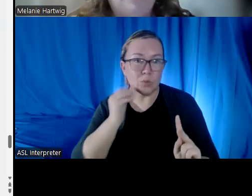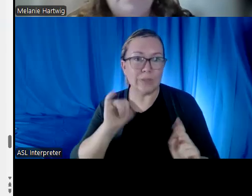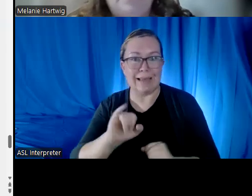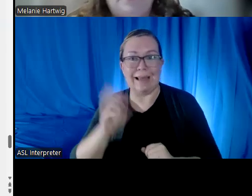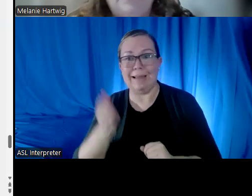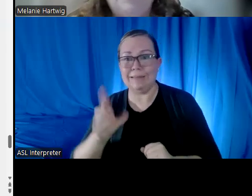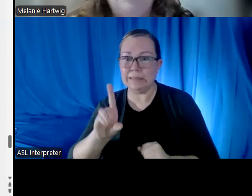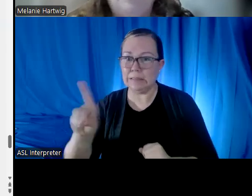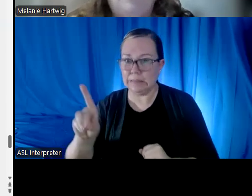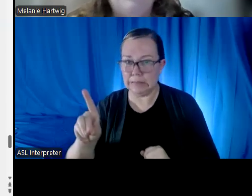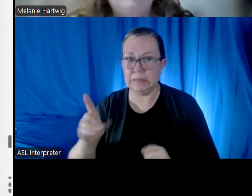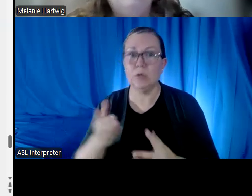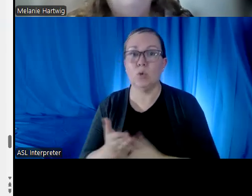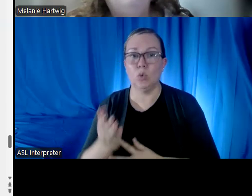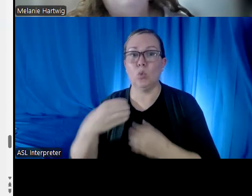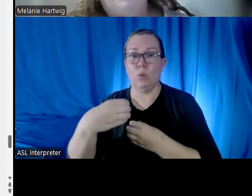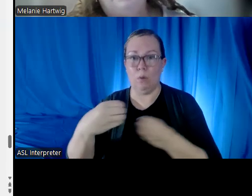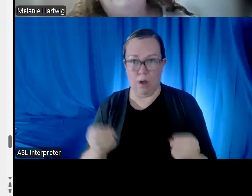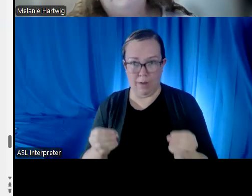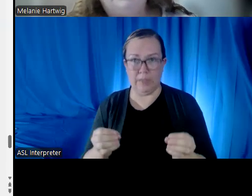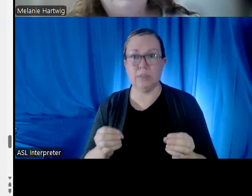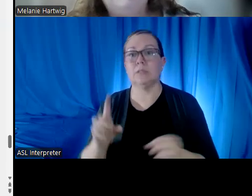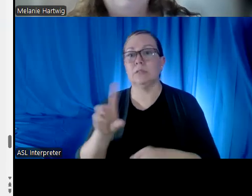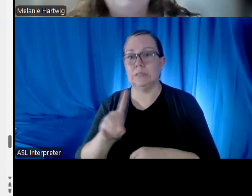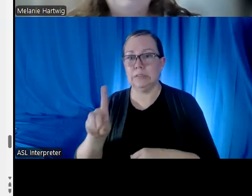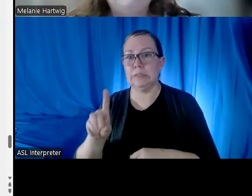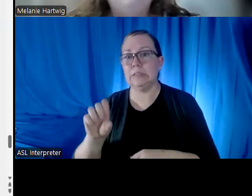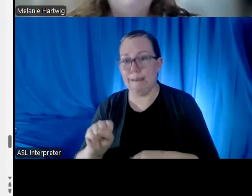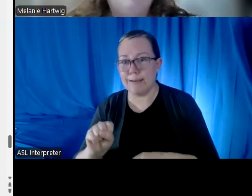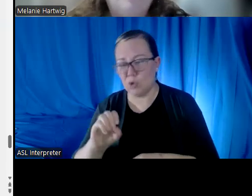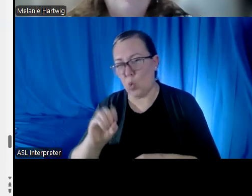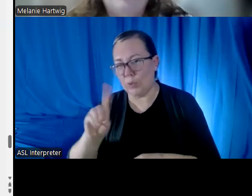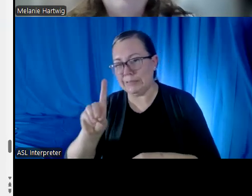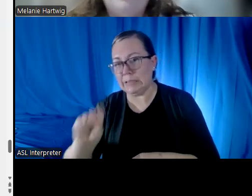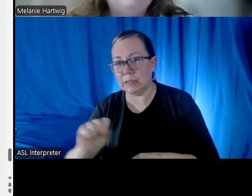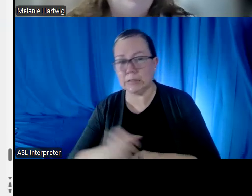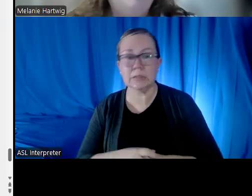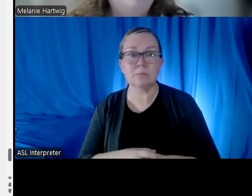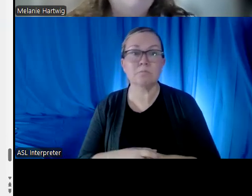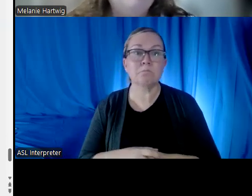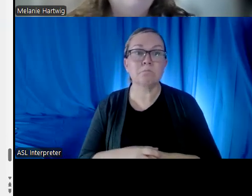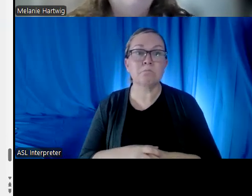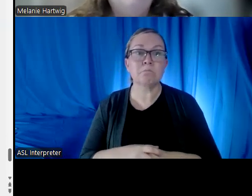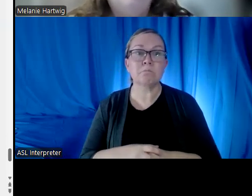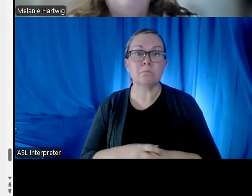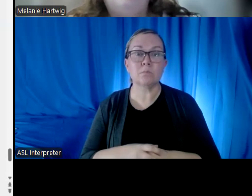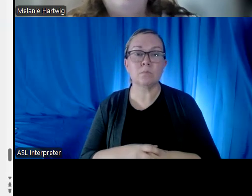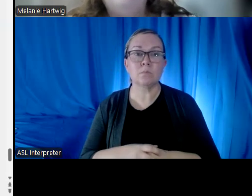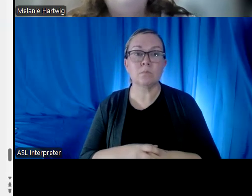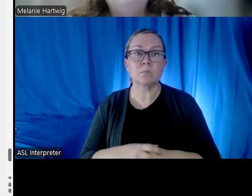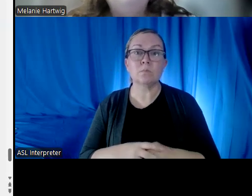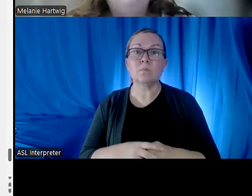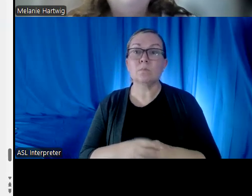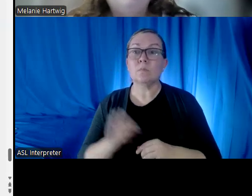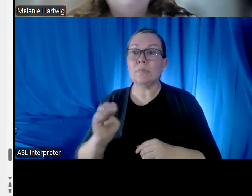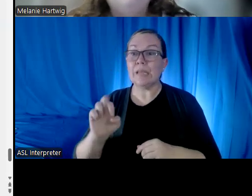developmental disabilities through the Office of Developmental Disability Services. Next slide, please. Eric,